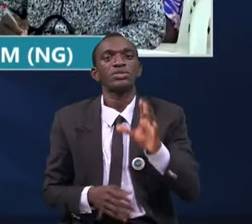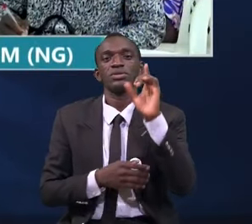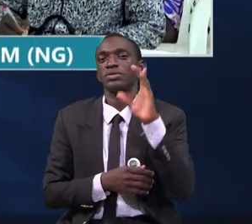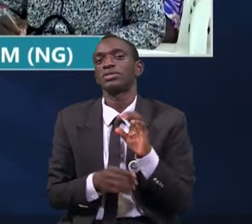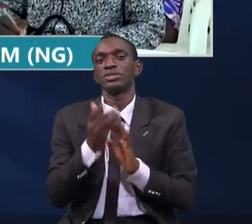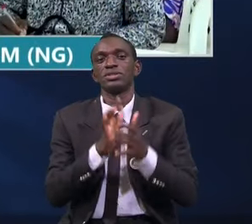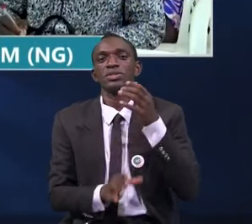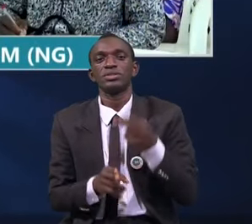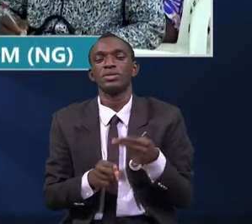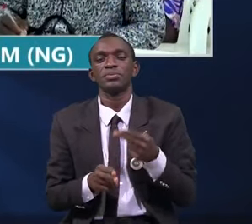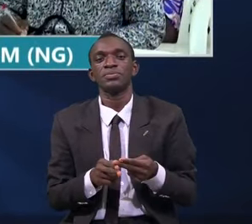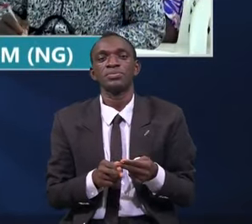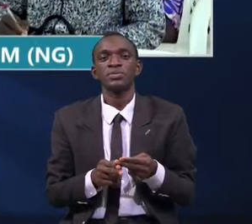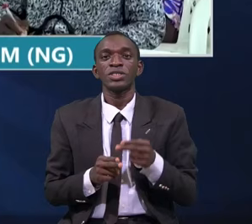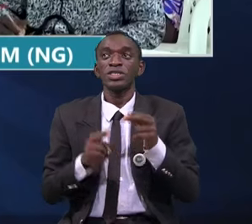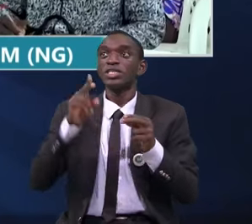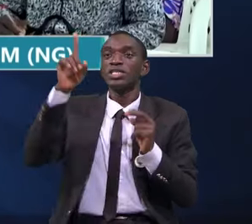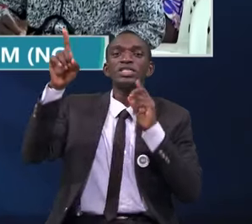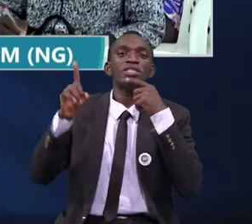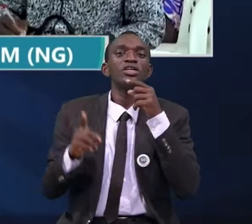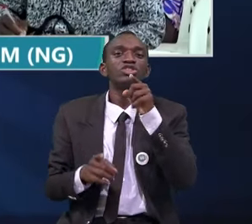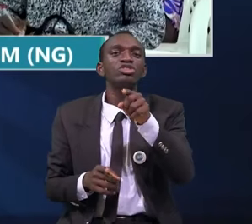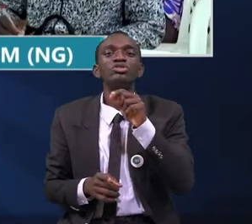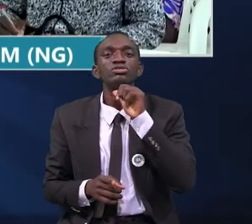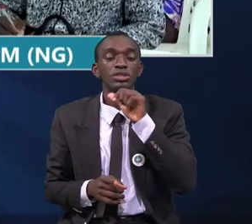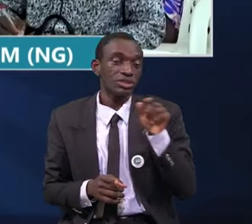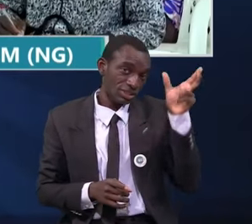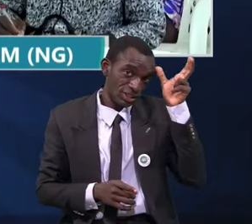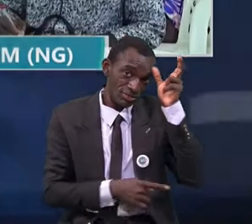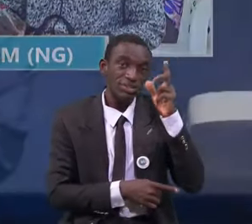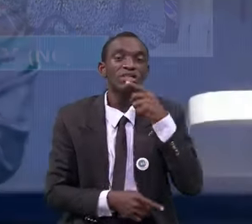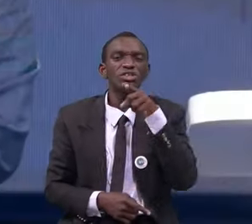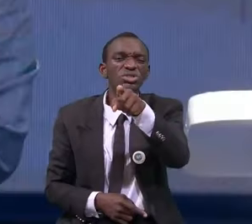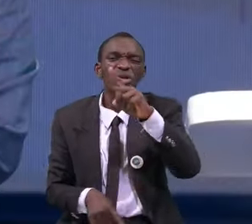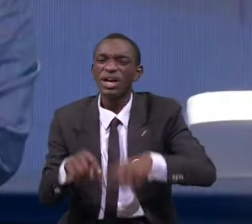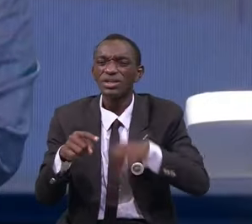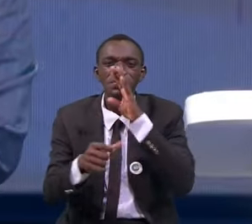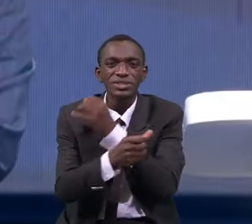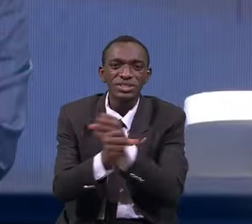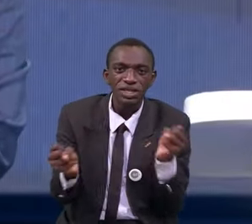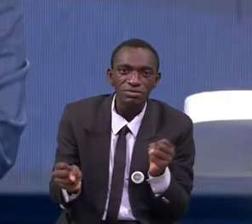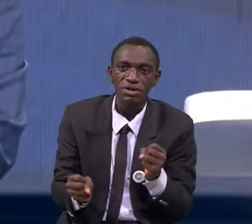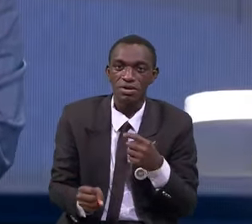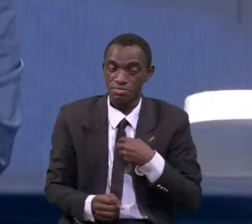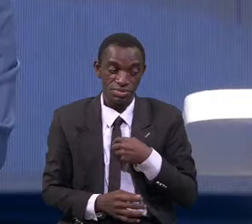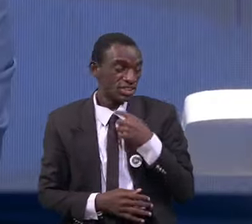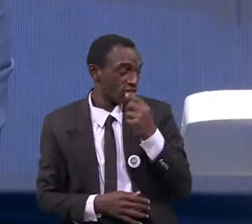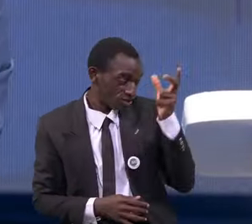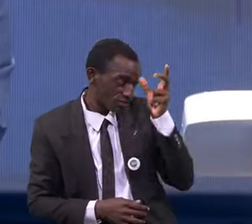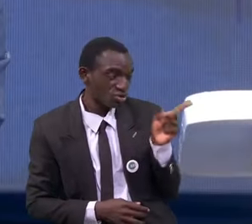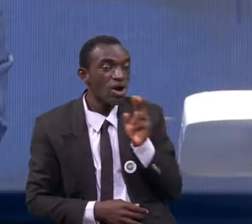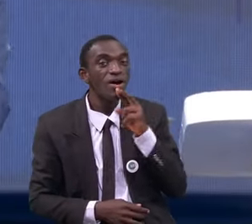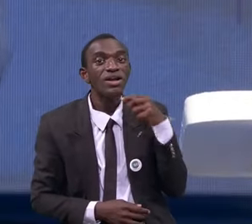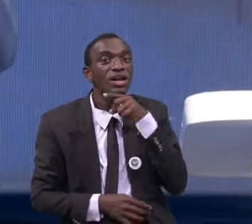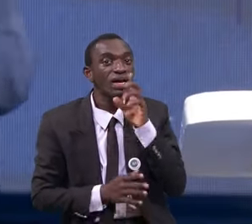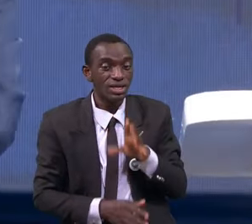He said, you will not be saved. I said, Satan, you are a liar. This, my friend, and this, my